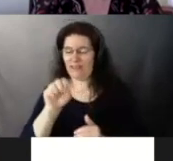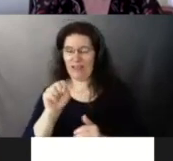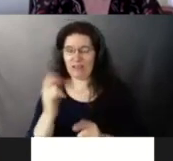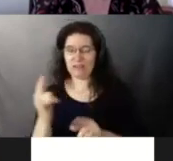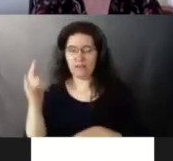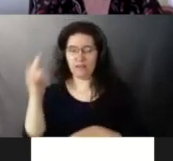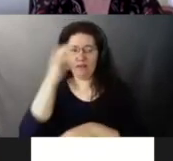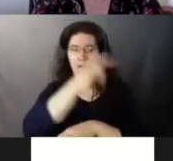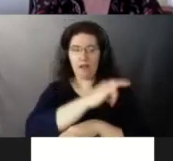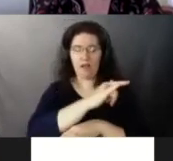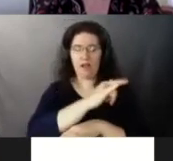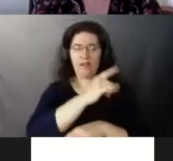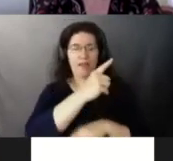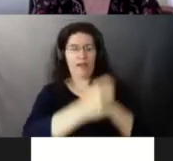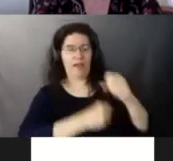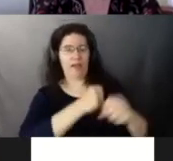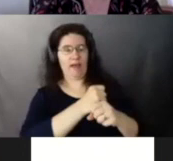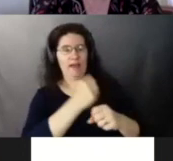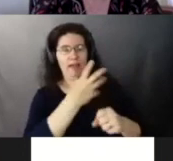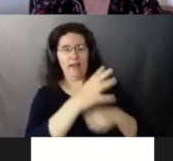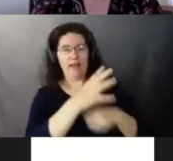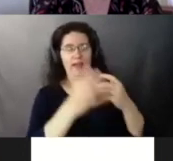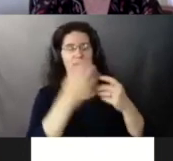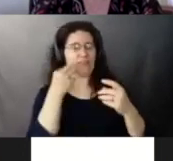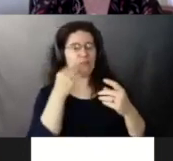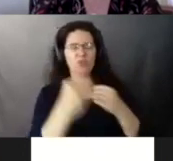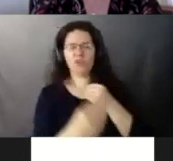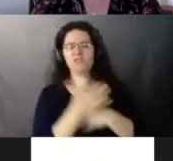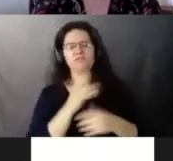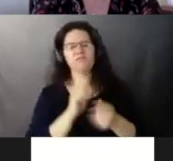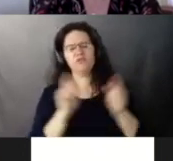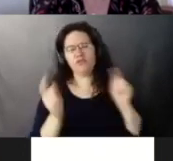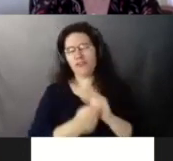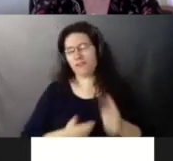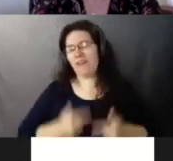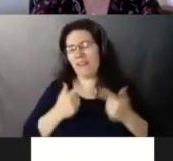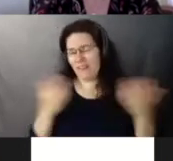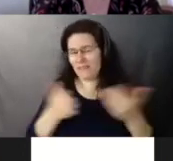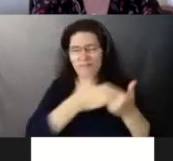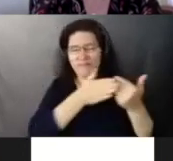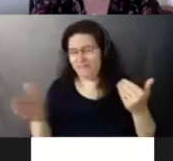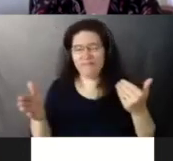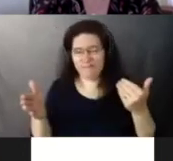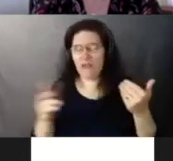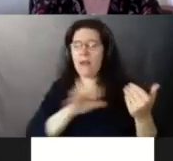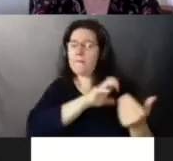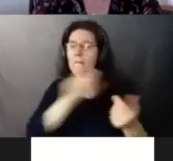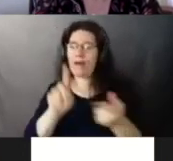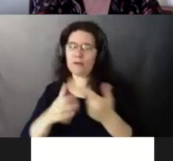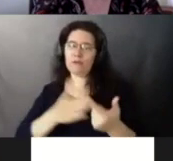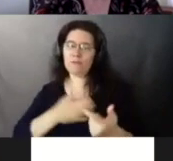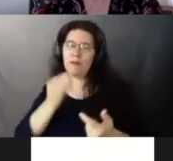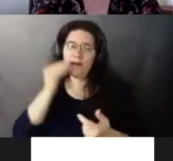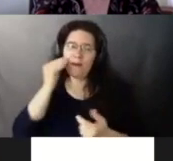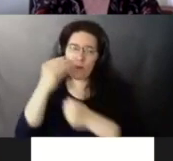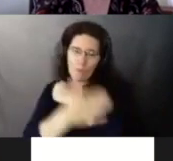myself a totally different picture after my yes journey. So when I got back to my home country, I committed with myself that hey,